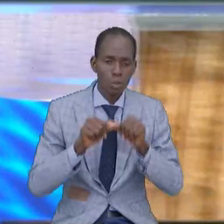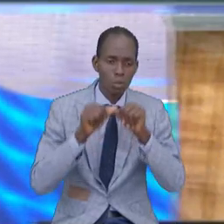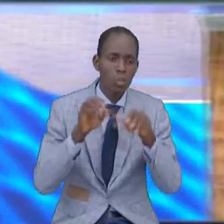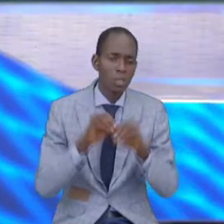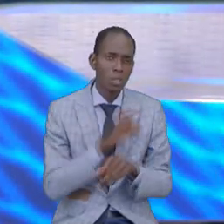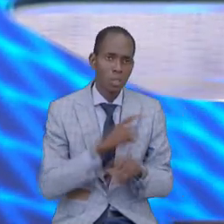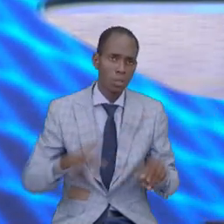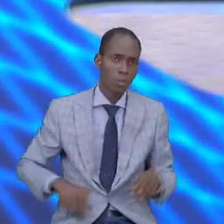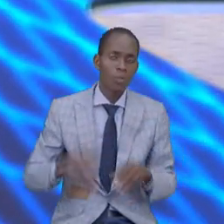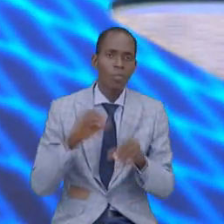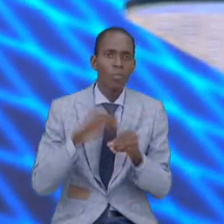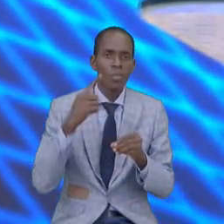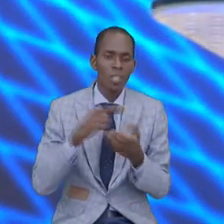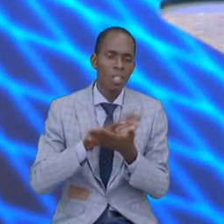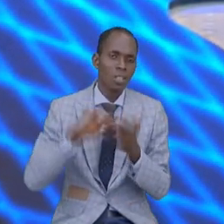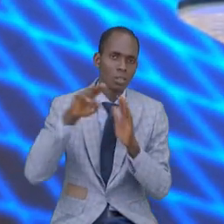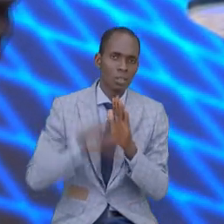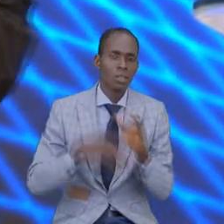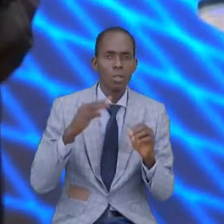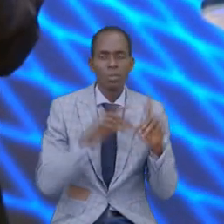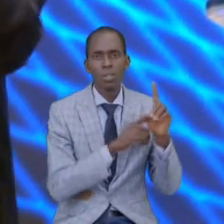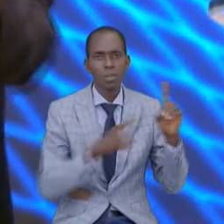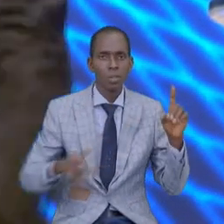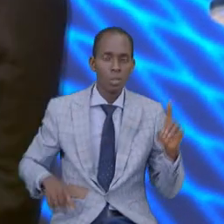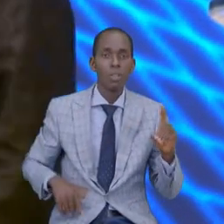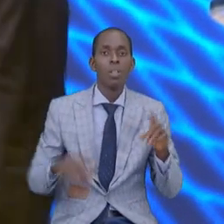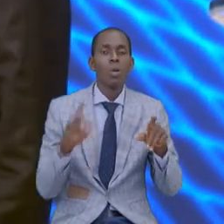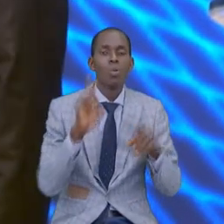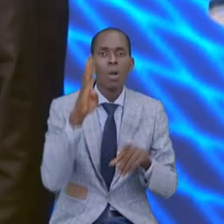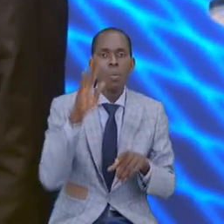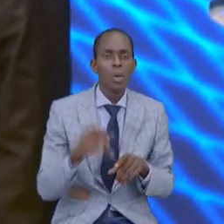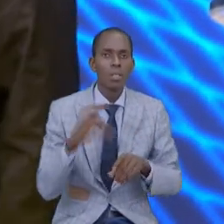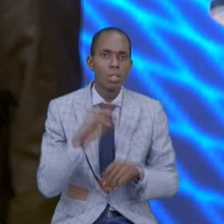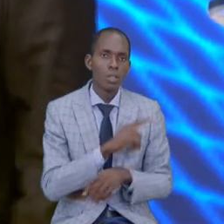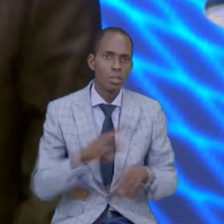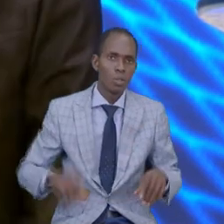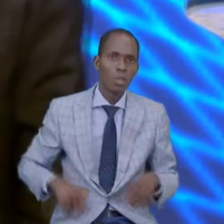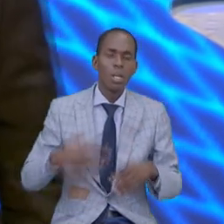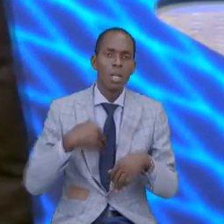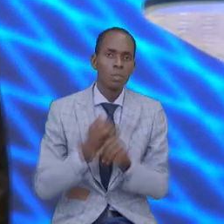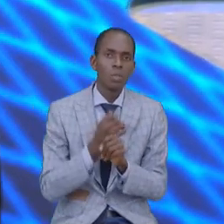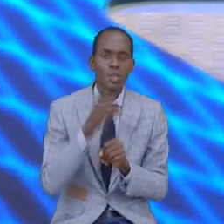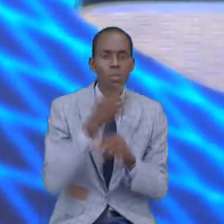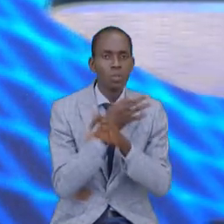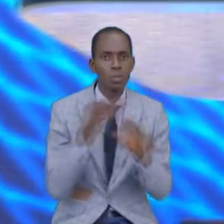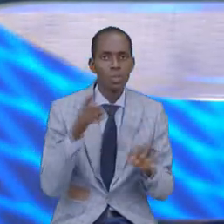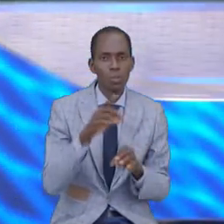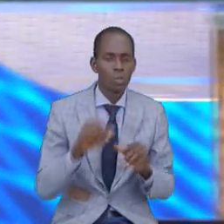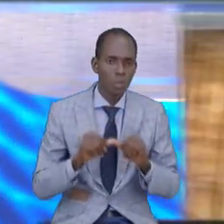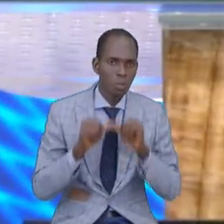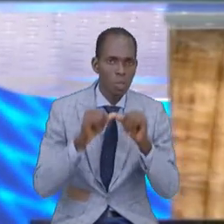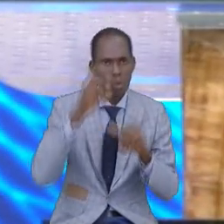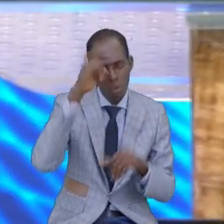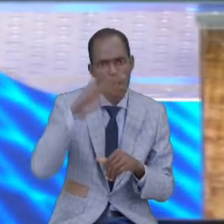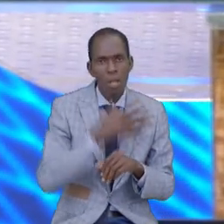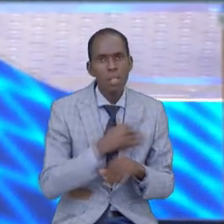you remain in the righteousness of the Lord, whereby the Lord has made you free, you remain wise, and then